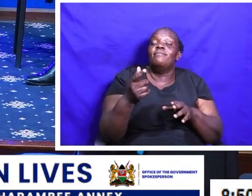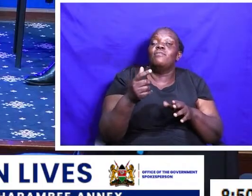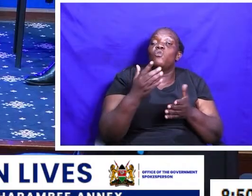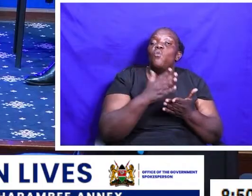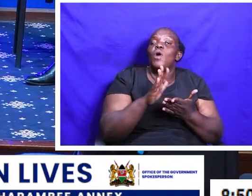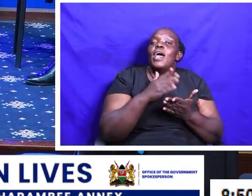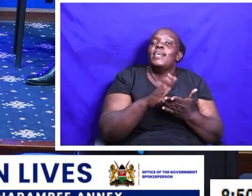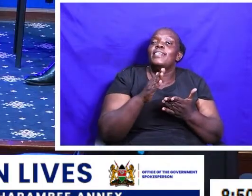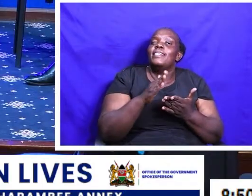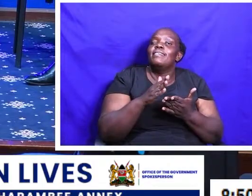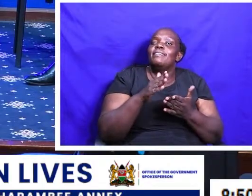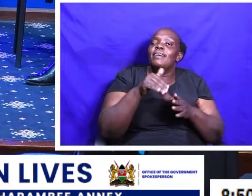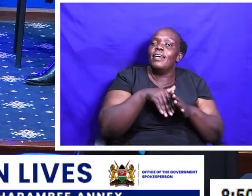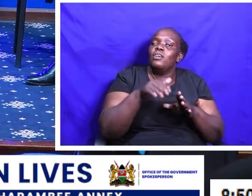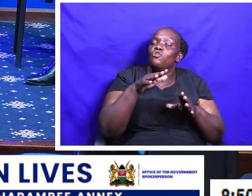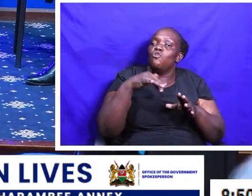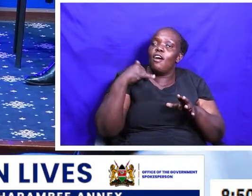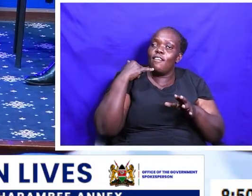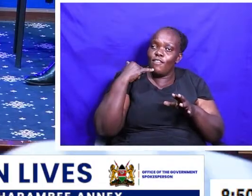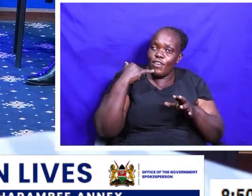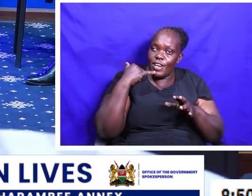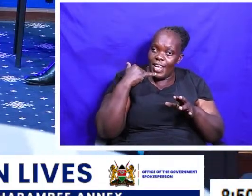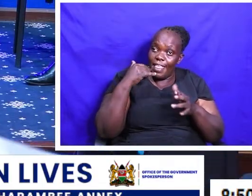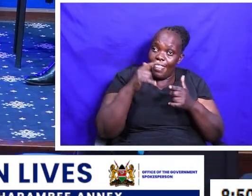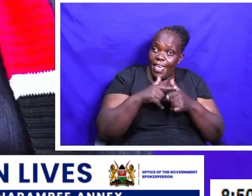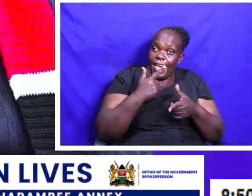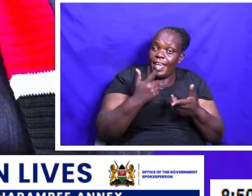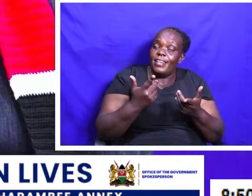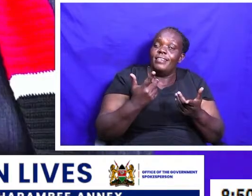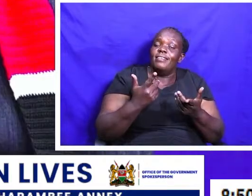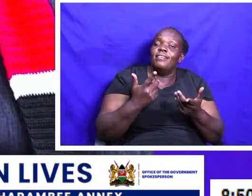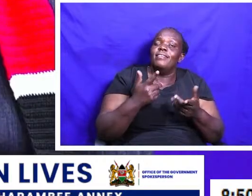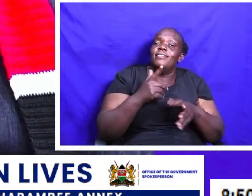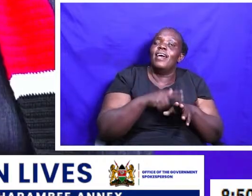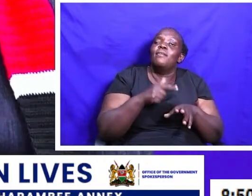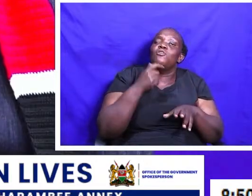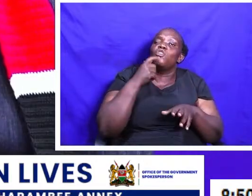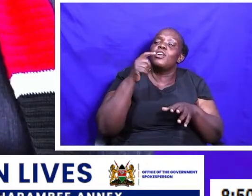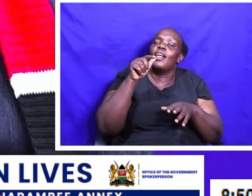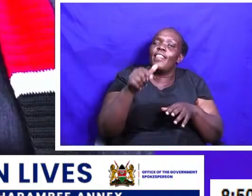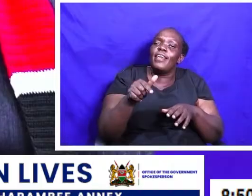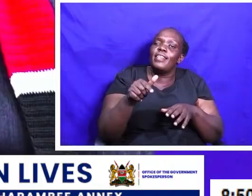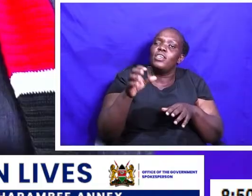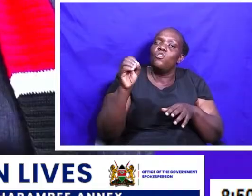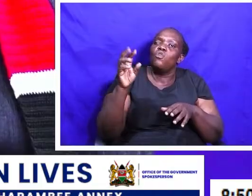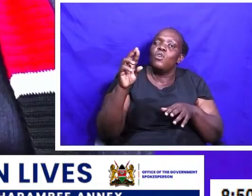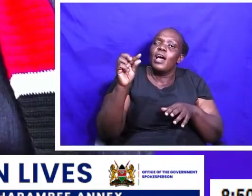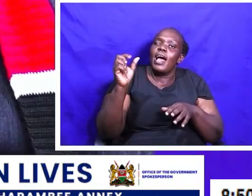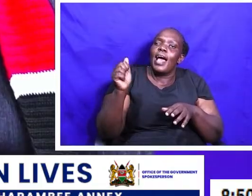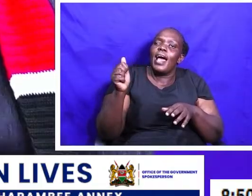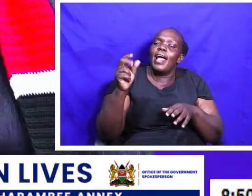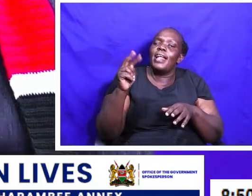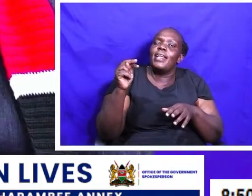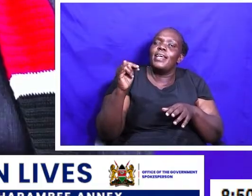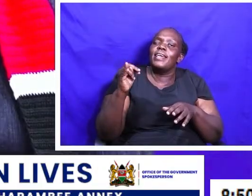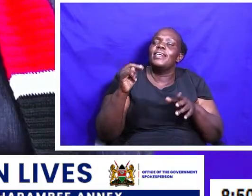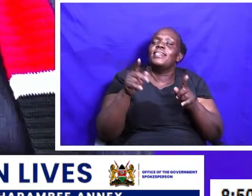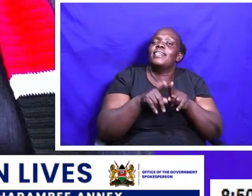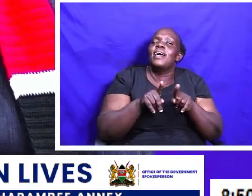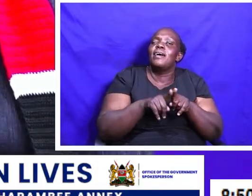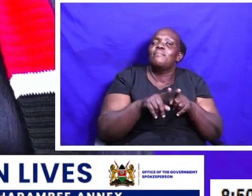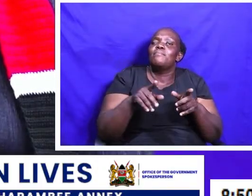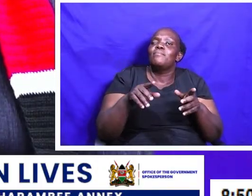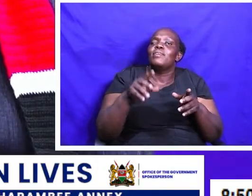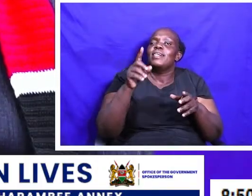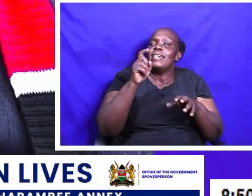of organic waste into your pod. And when you're told to put this amount of organic waste, it will tell you put